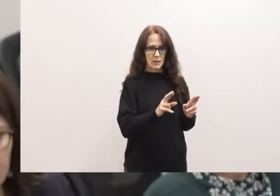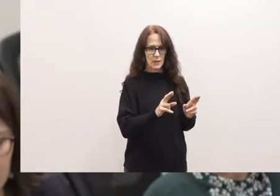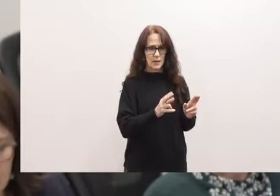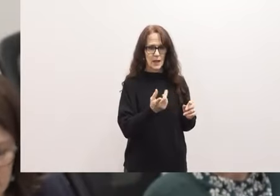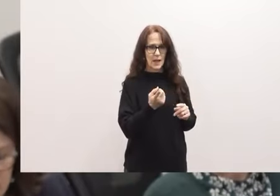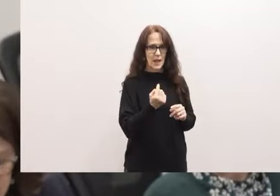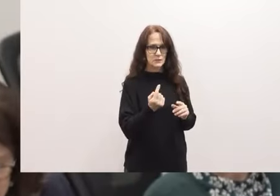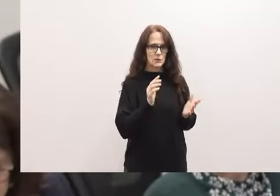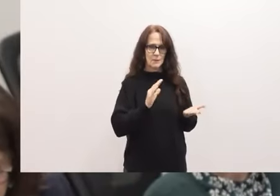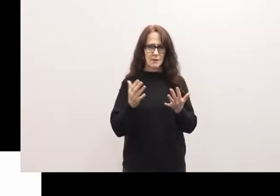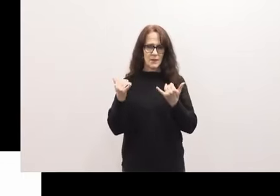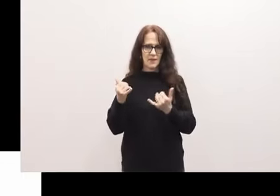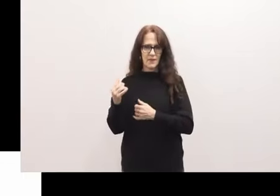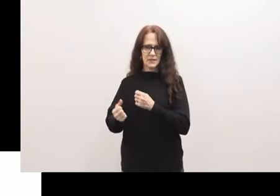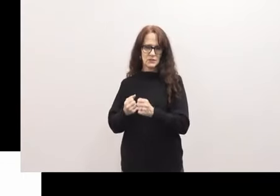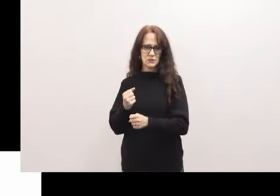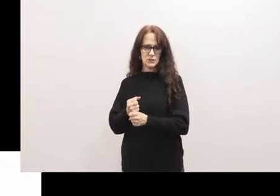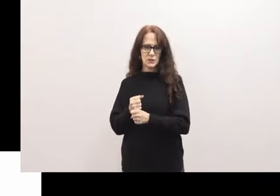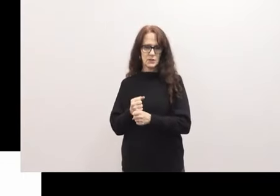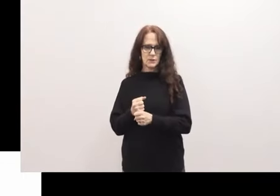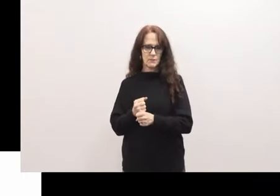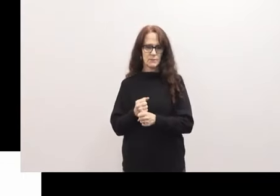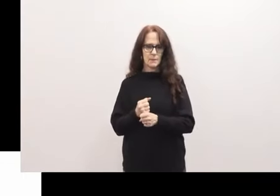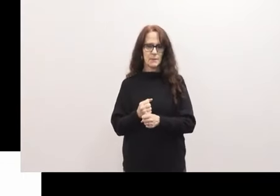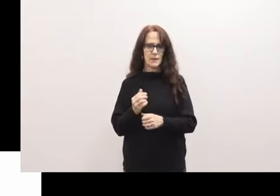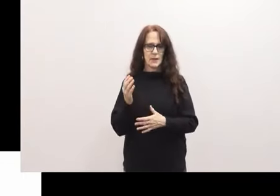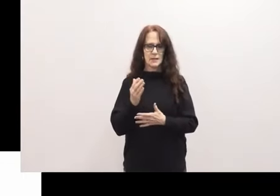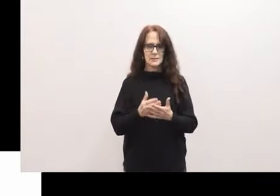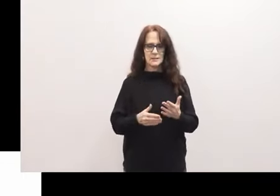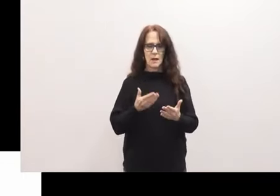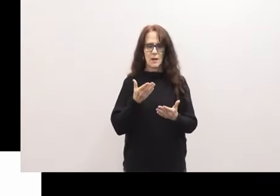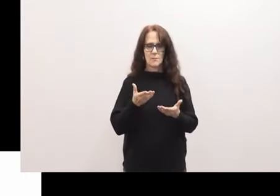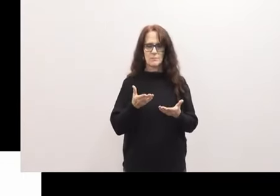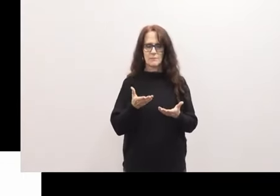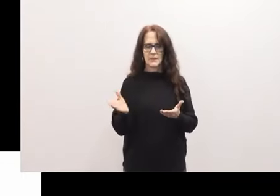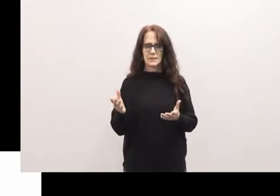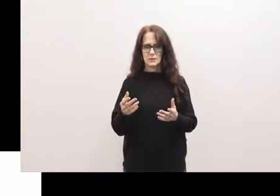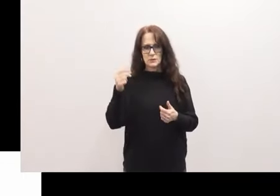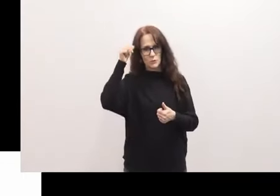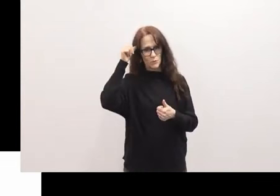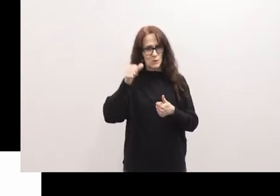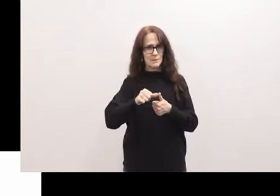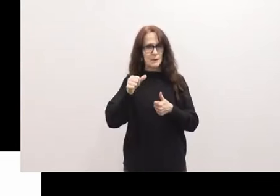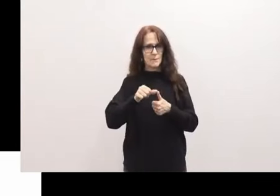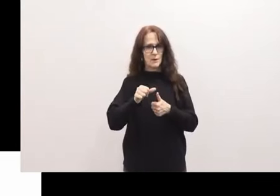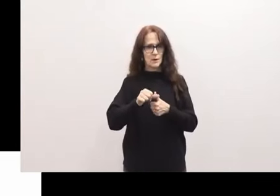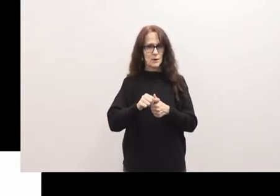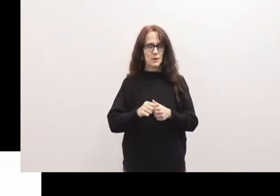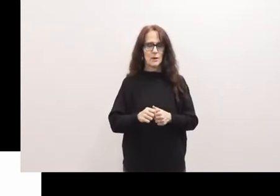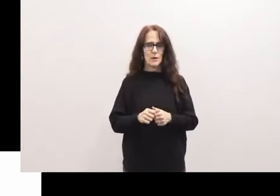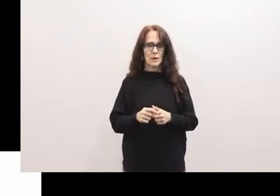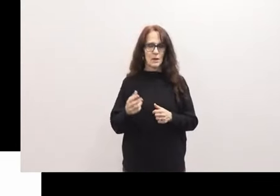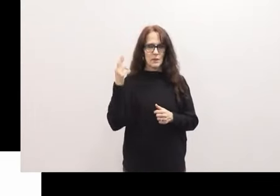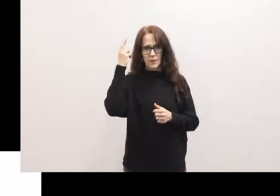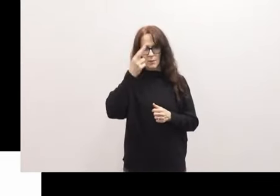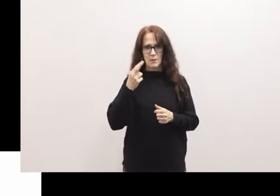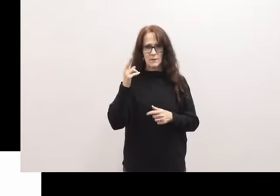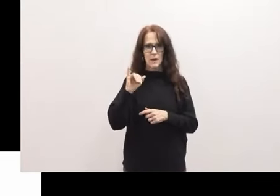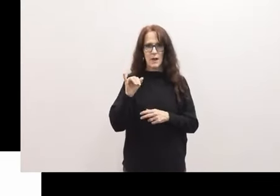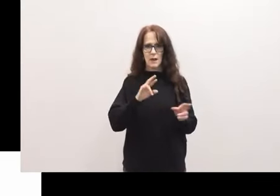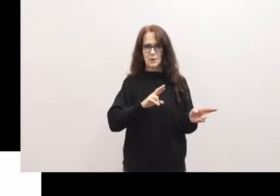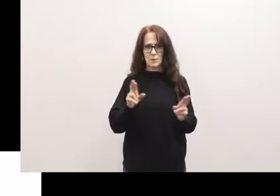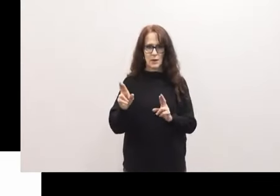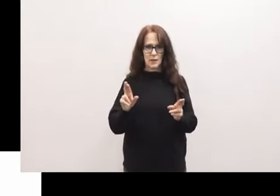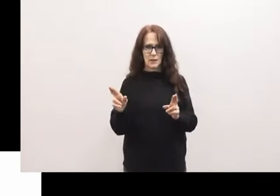compared to this year. So a couple of takeaways just to remind everyone are around the purpose of iReady.